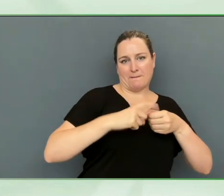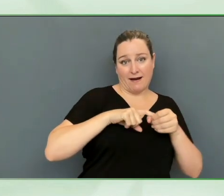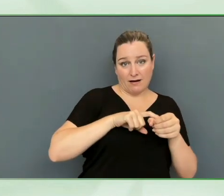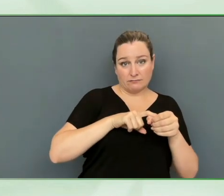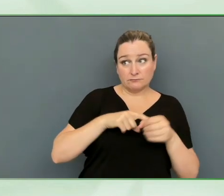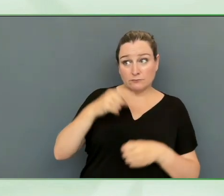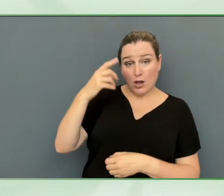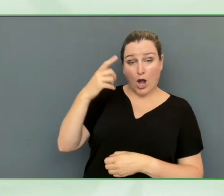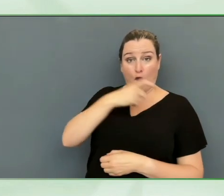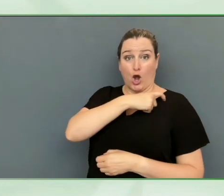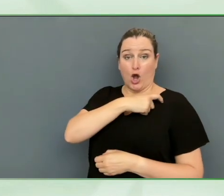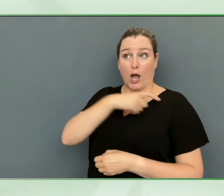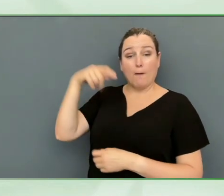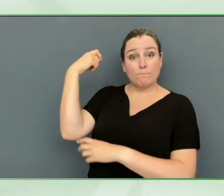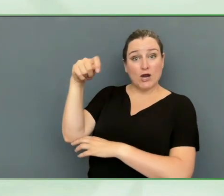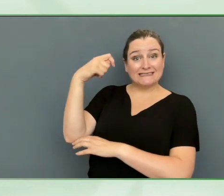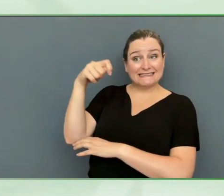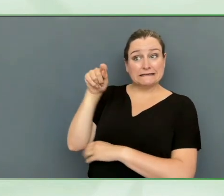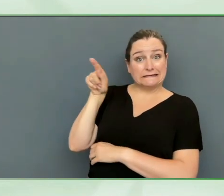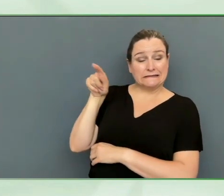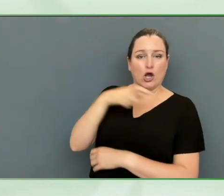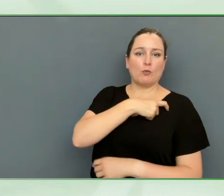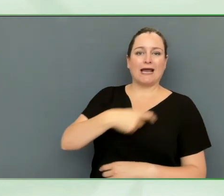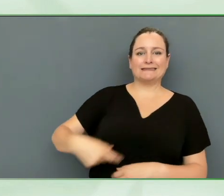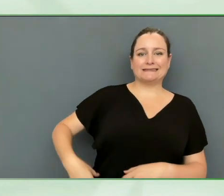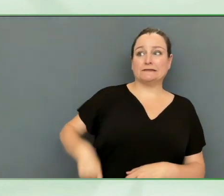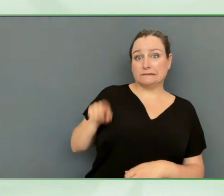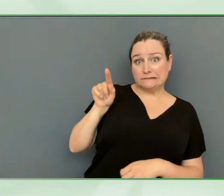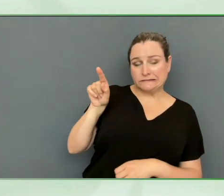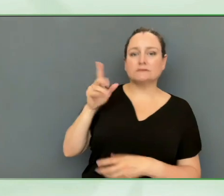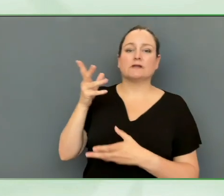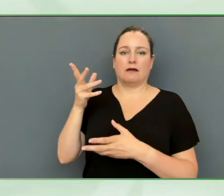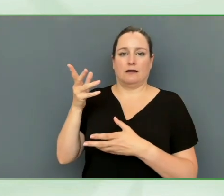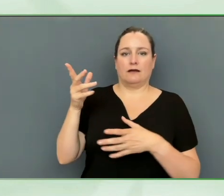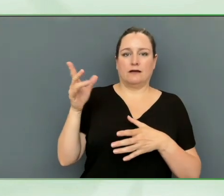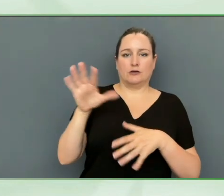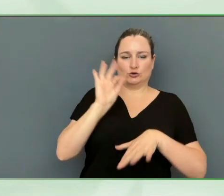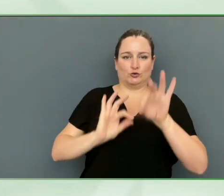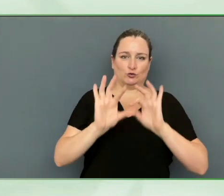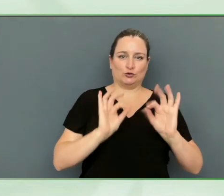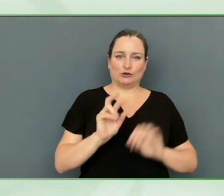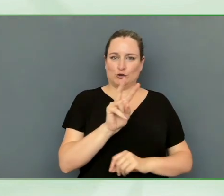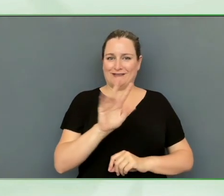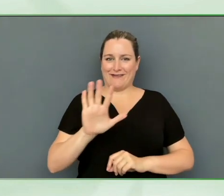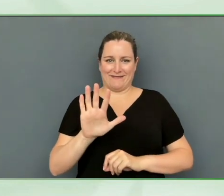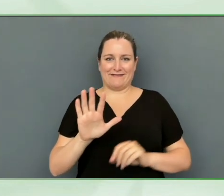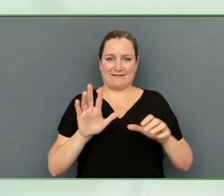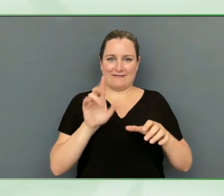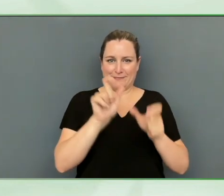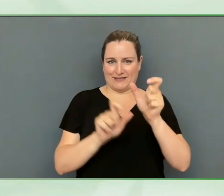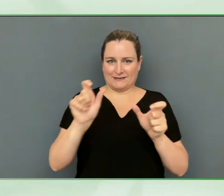these board members, 13 of them are from the general public, appointed by the president, who have expertise